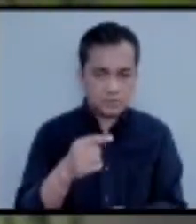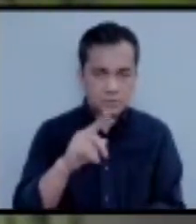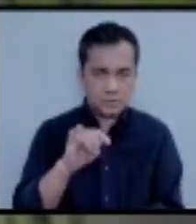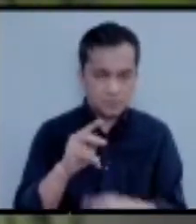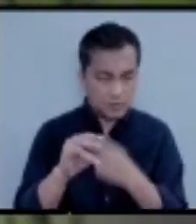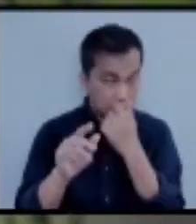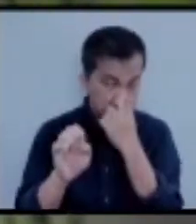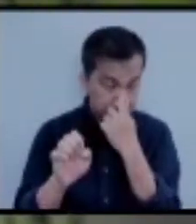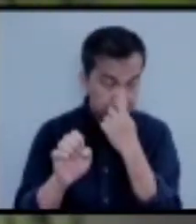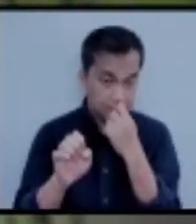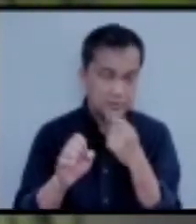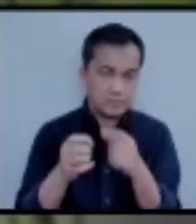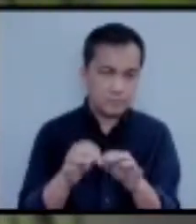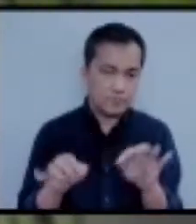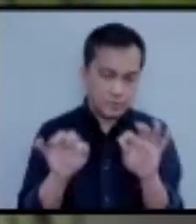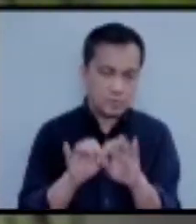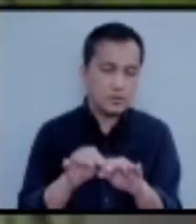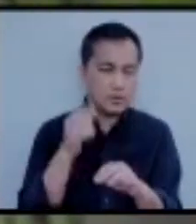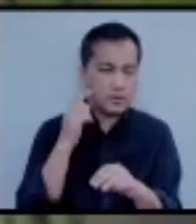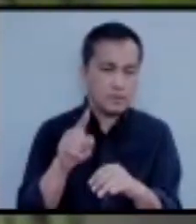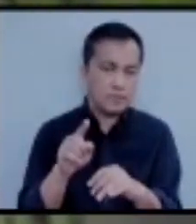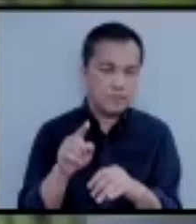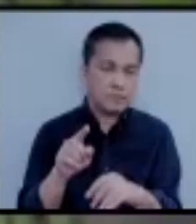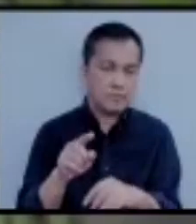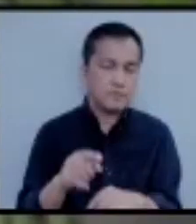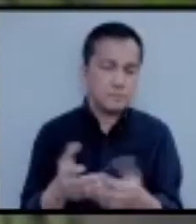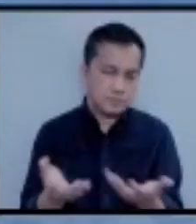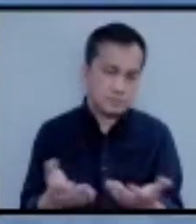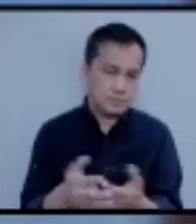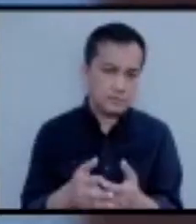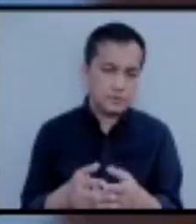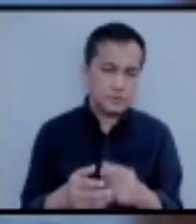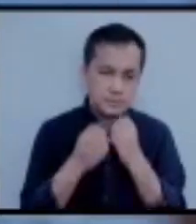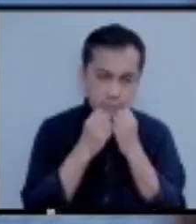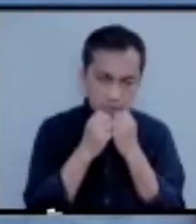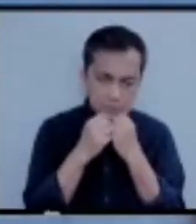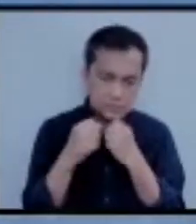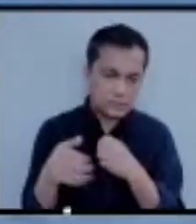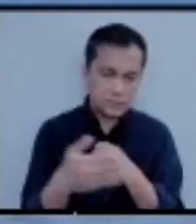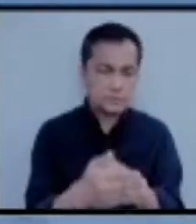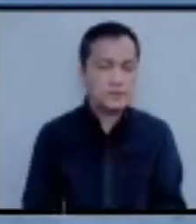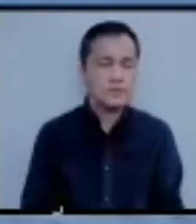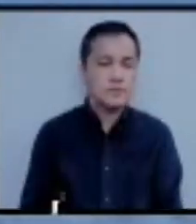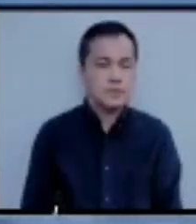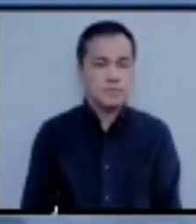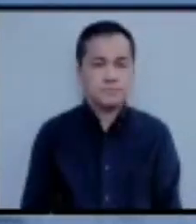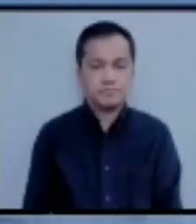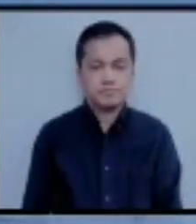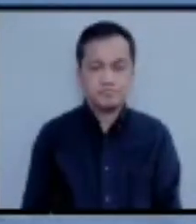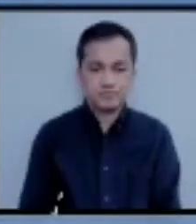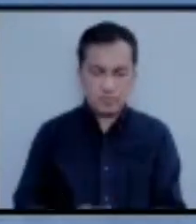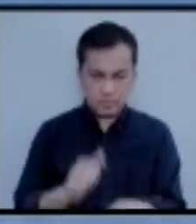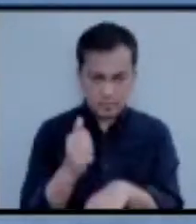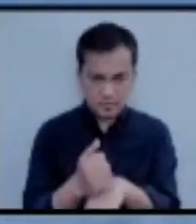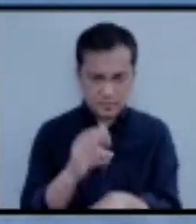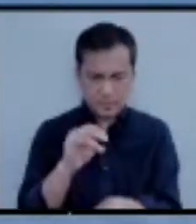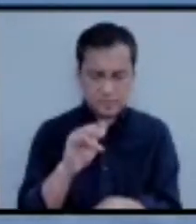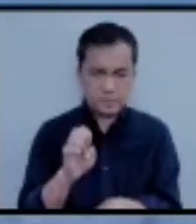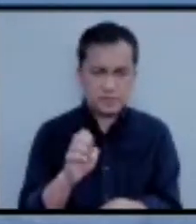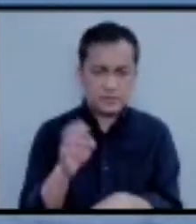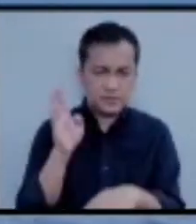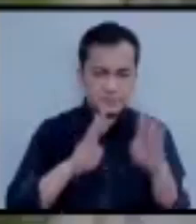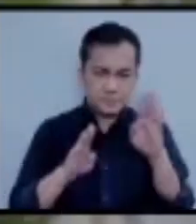is very important for preserving marine life. Magtatayo rin ng Marine Biological Research Station ang